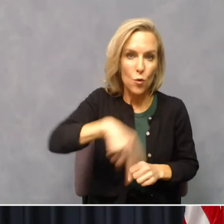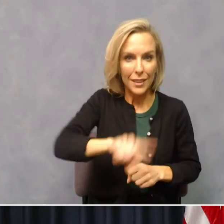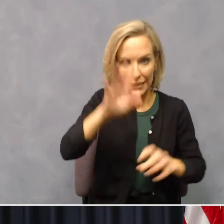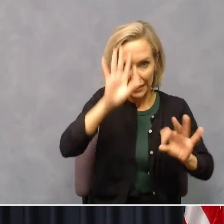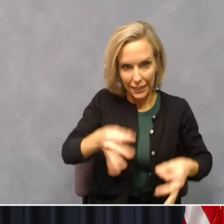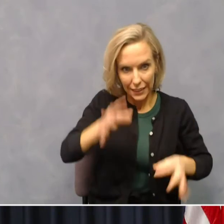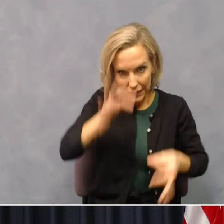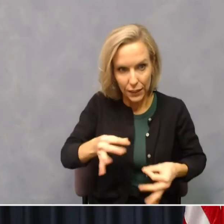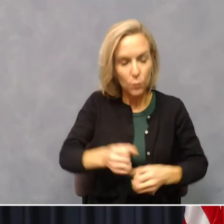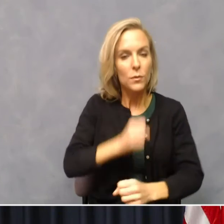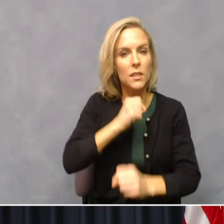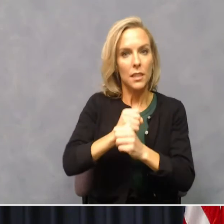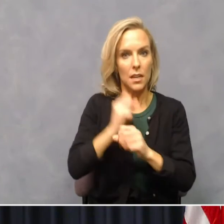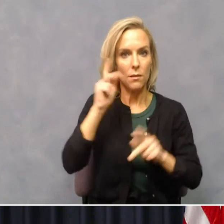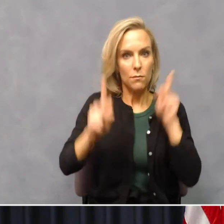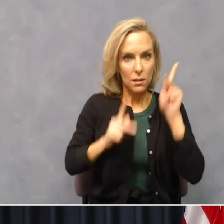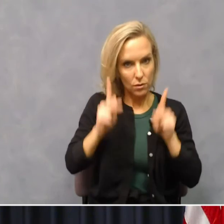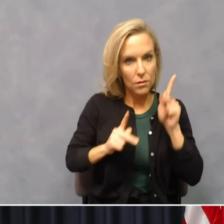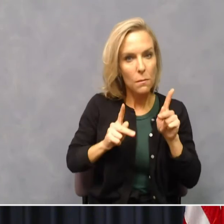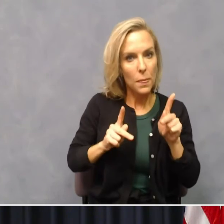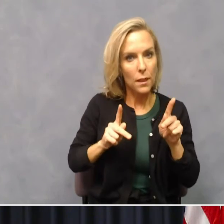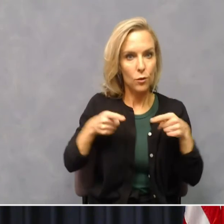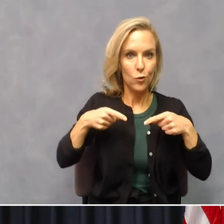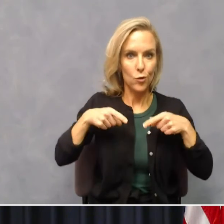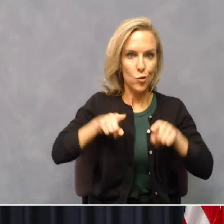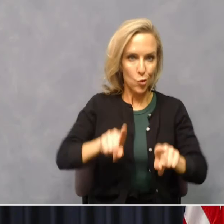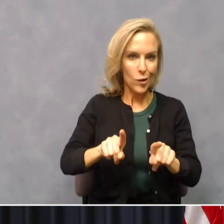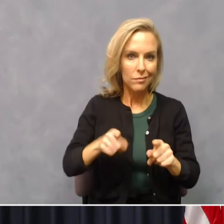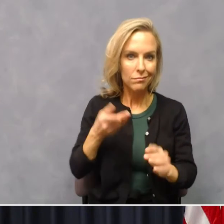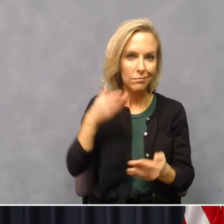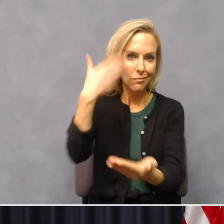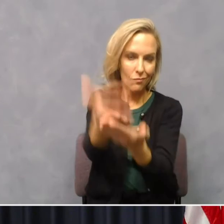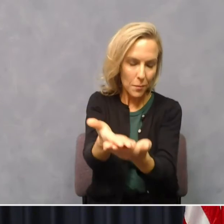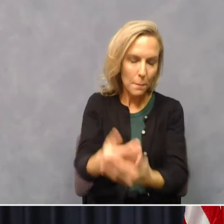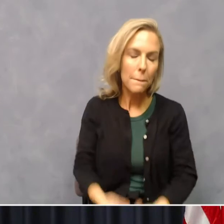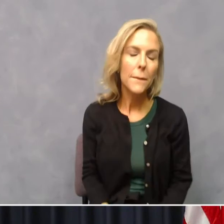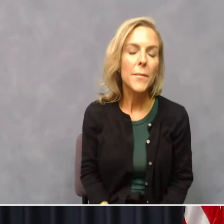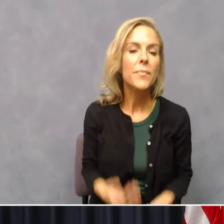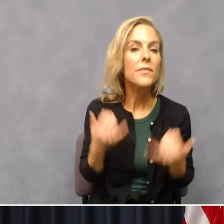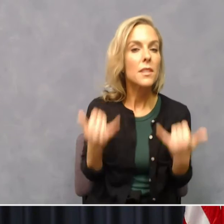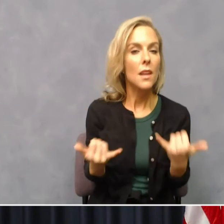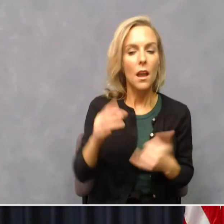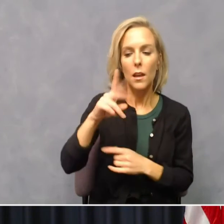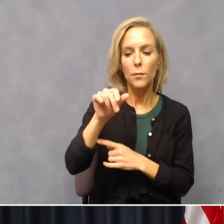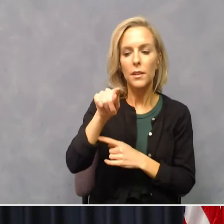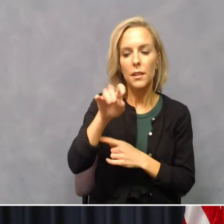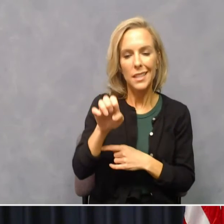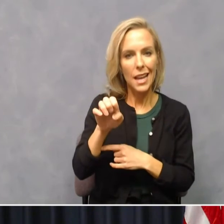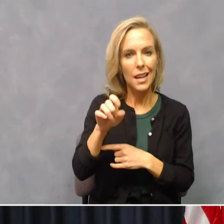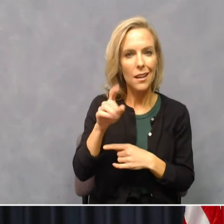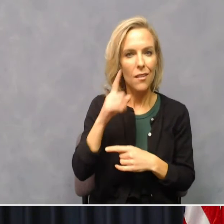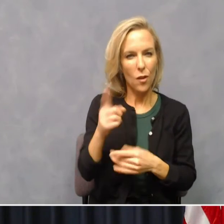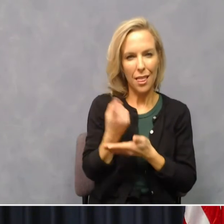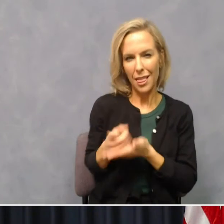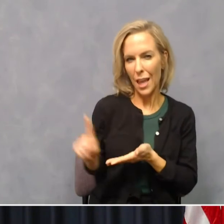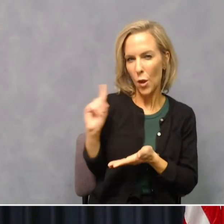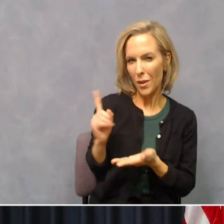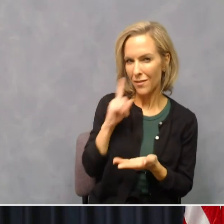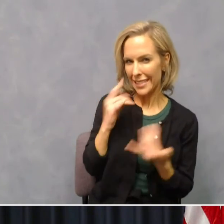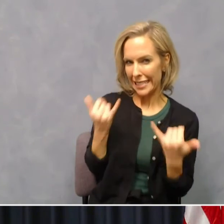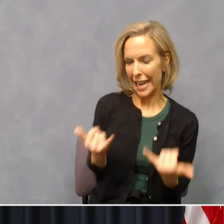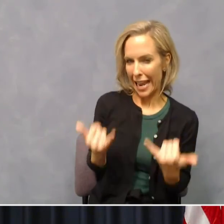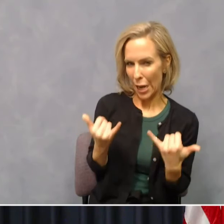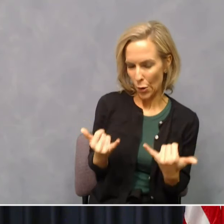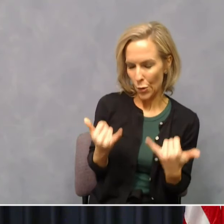people as we get there. I want to start with an update after last week about where we are in general